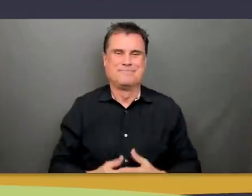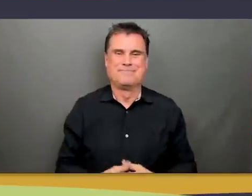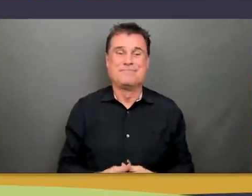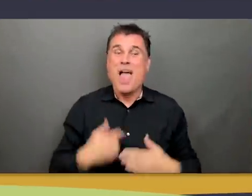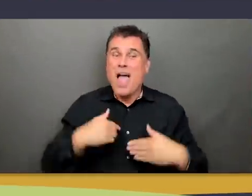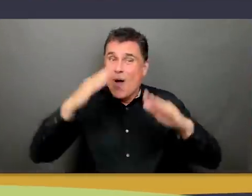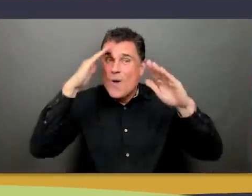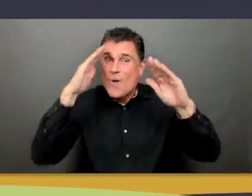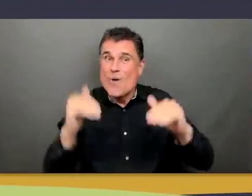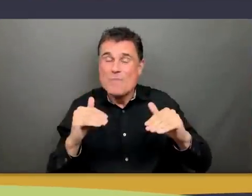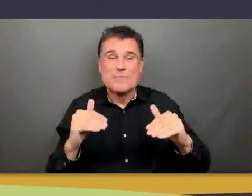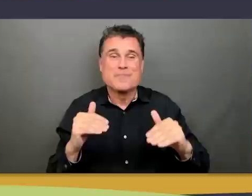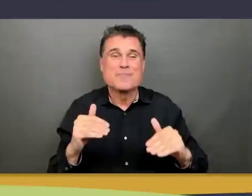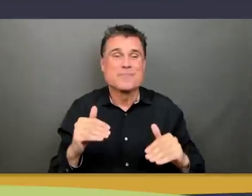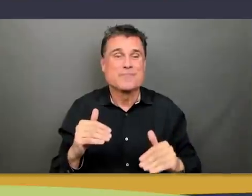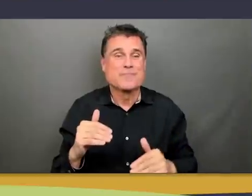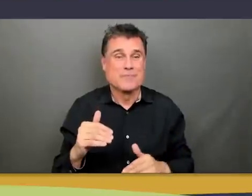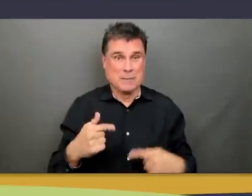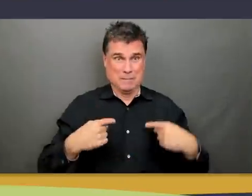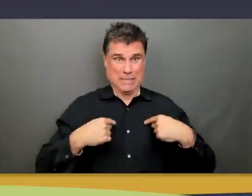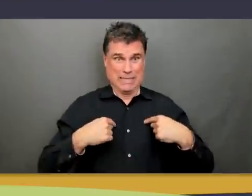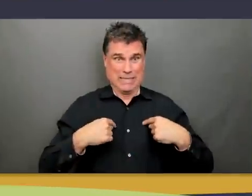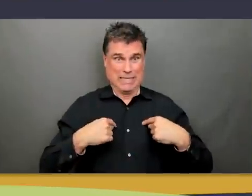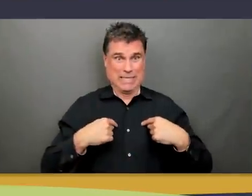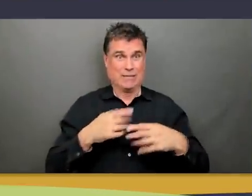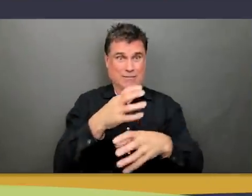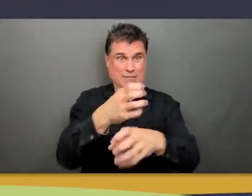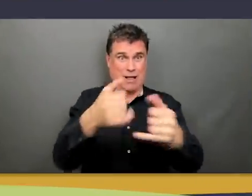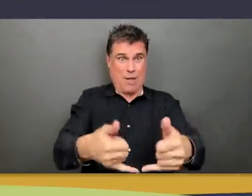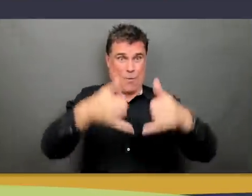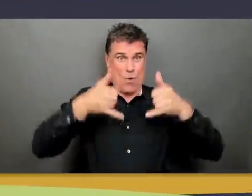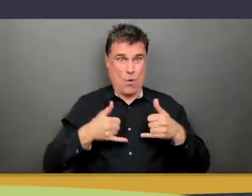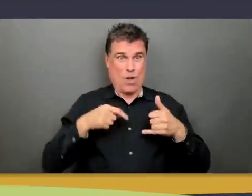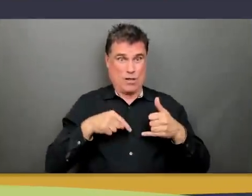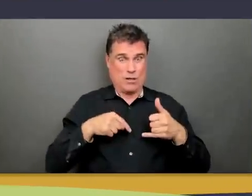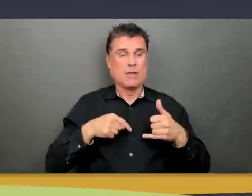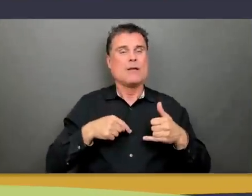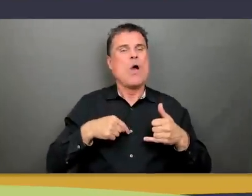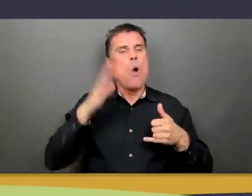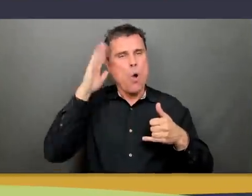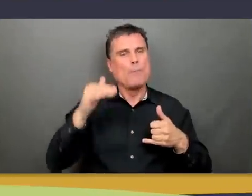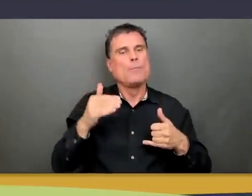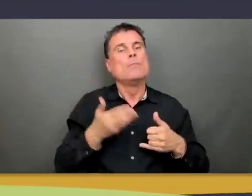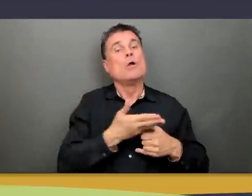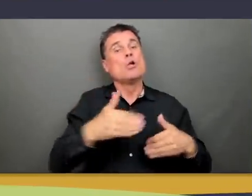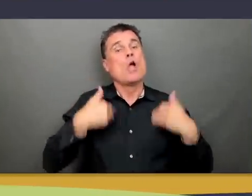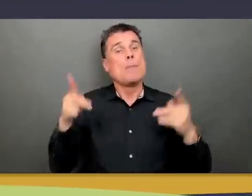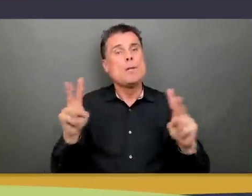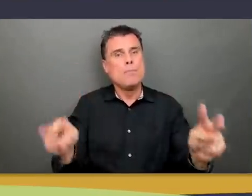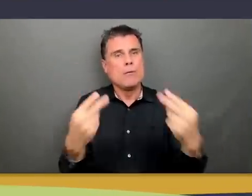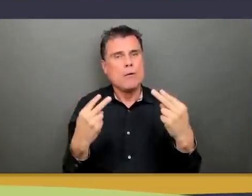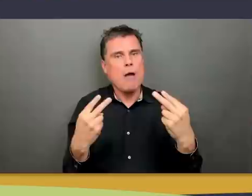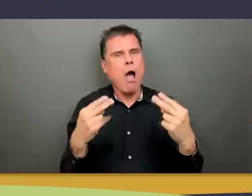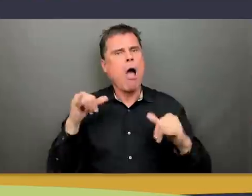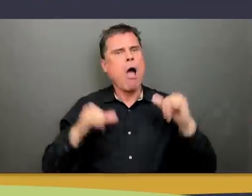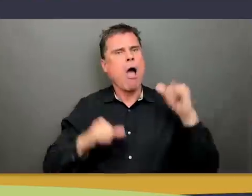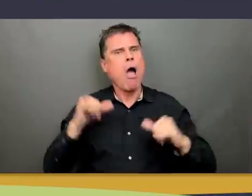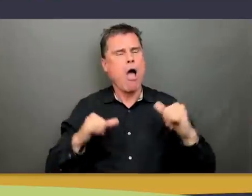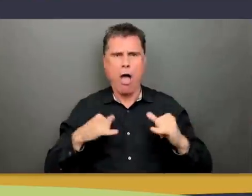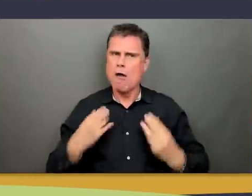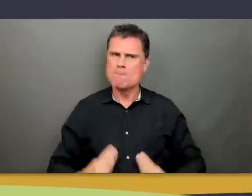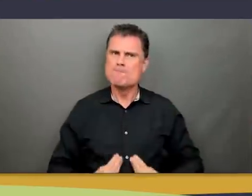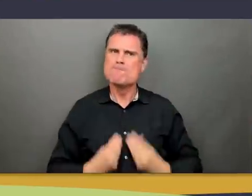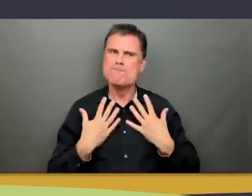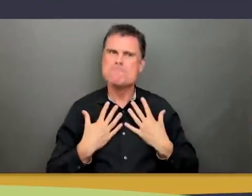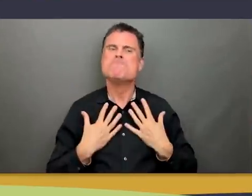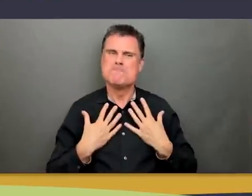receiving this award, I can inspire more young people to come out and to take actions for what they believe in and to